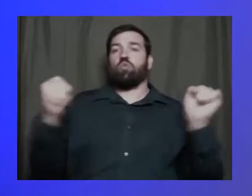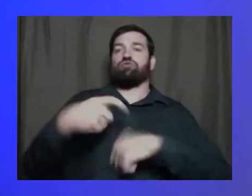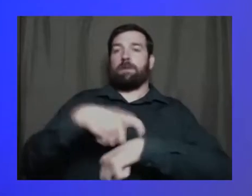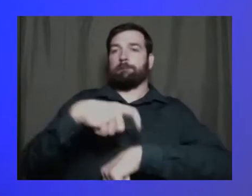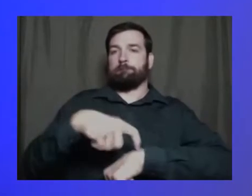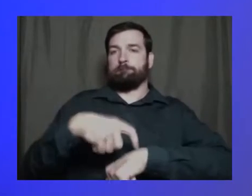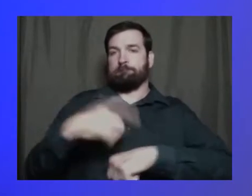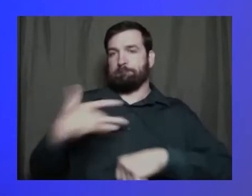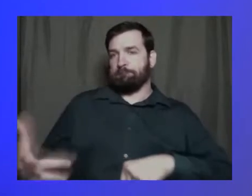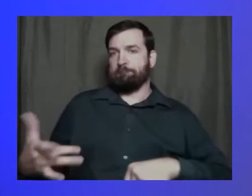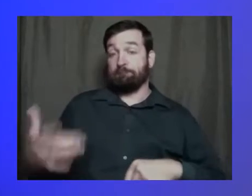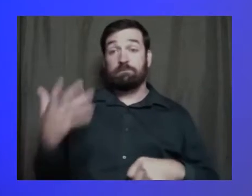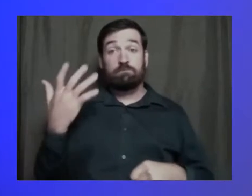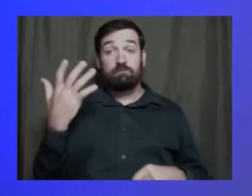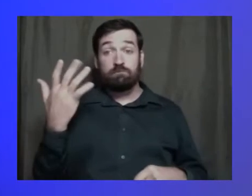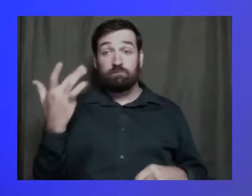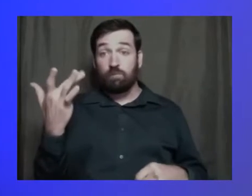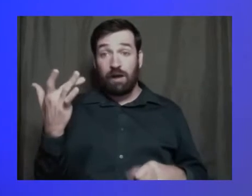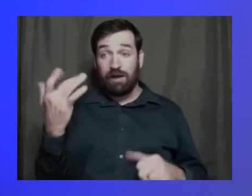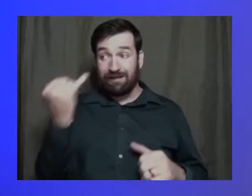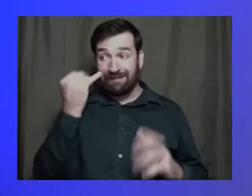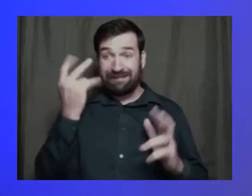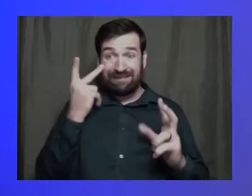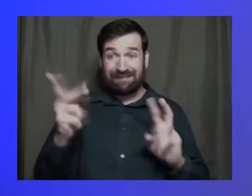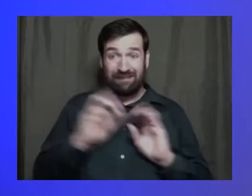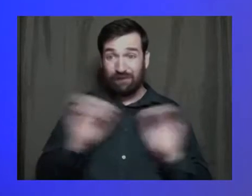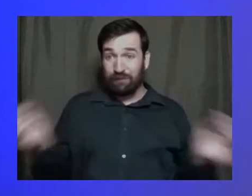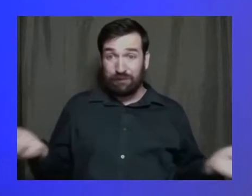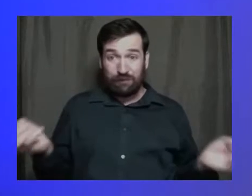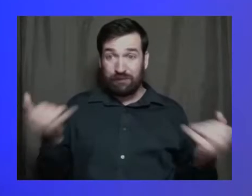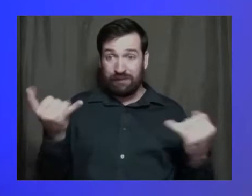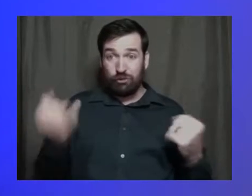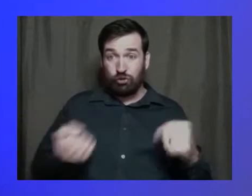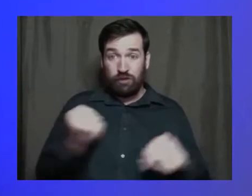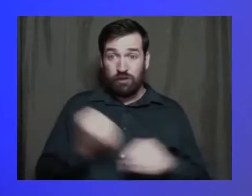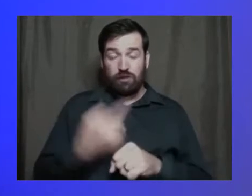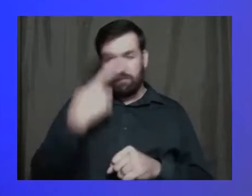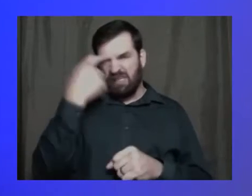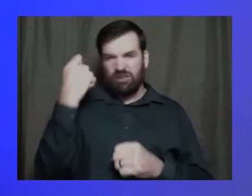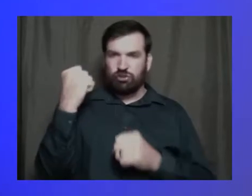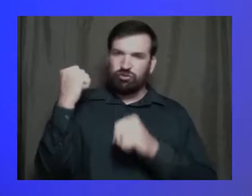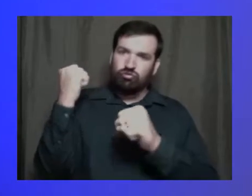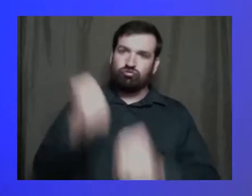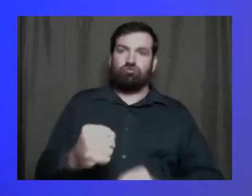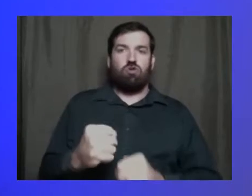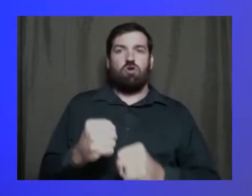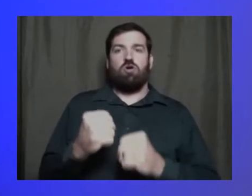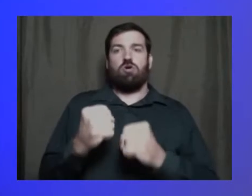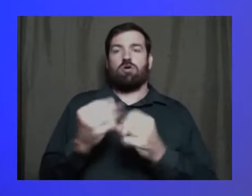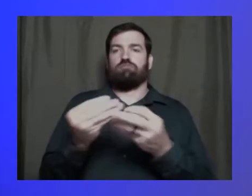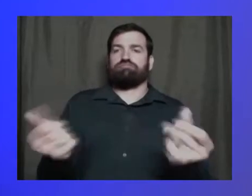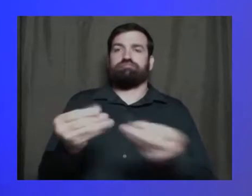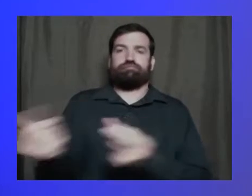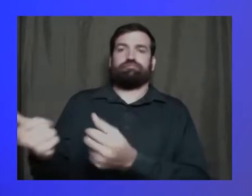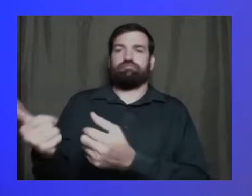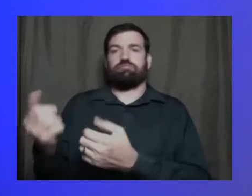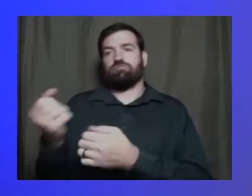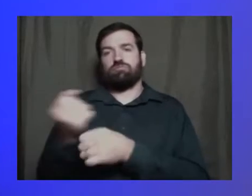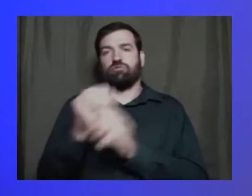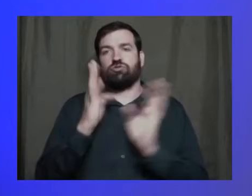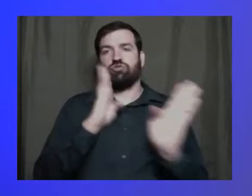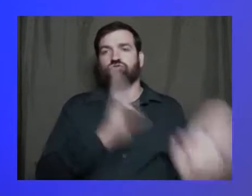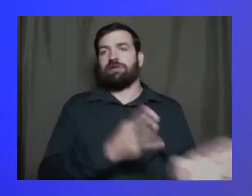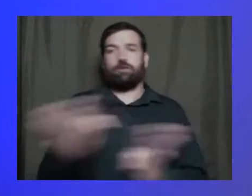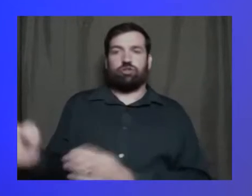reason that we think we didn't see these this year is because we had such strong mitigation strategies in the communities. So if you think about